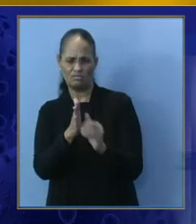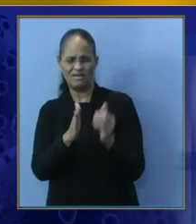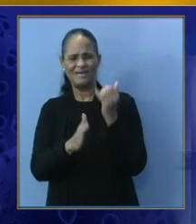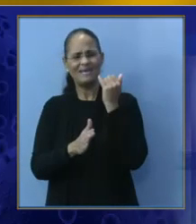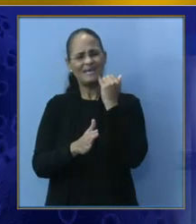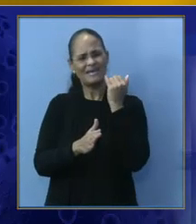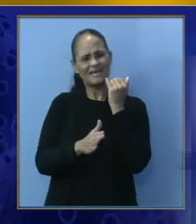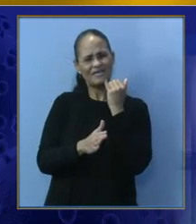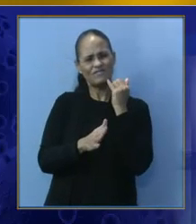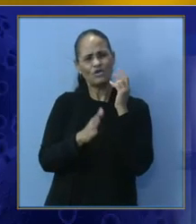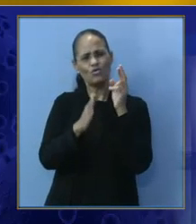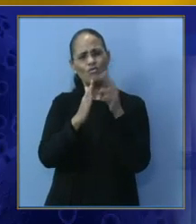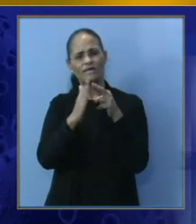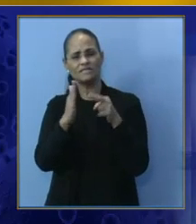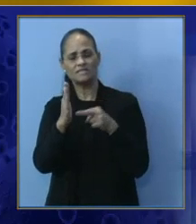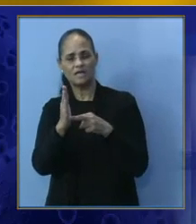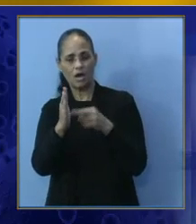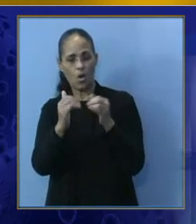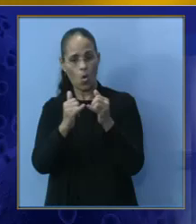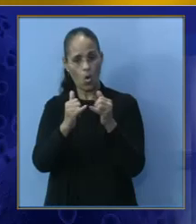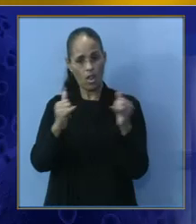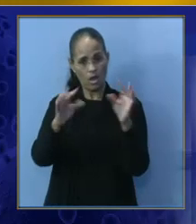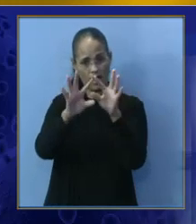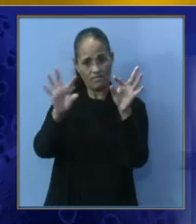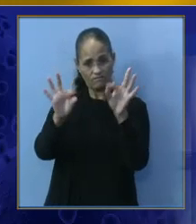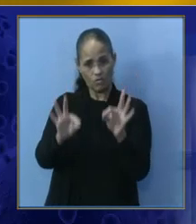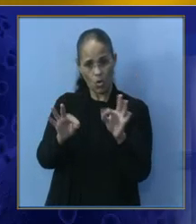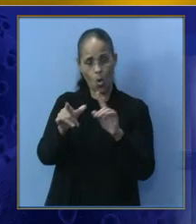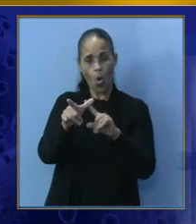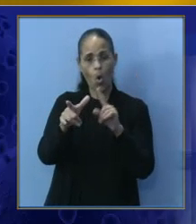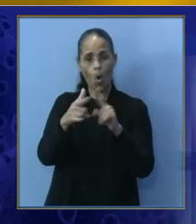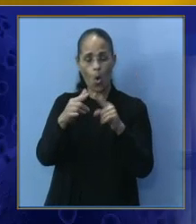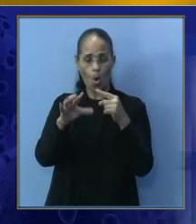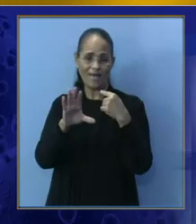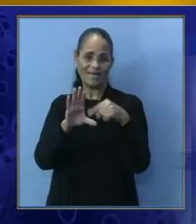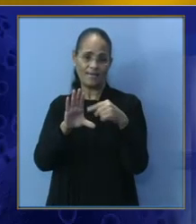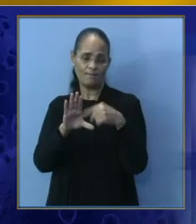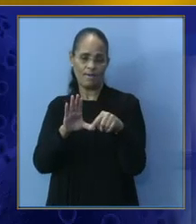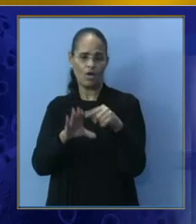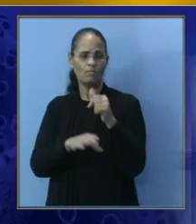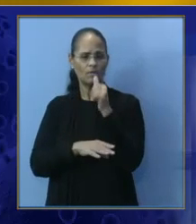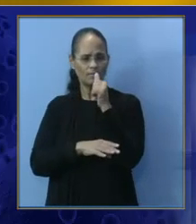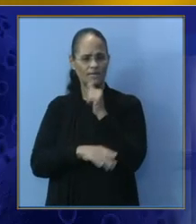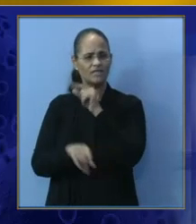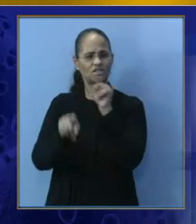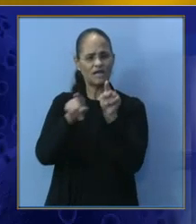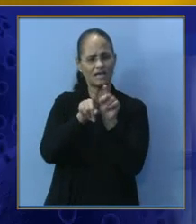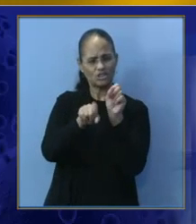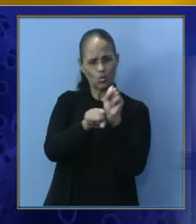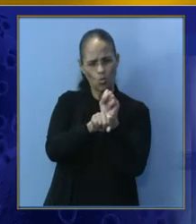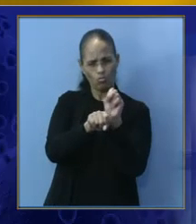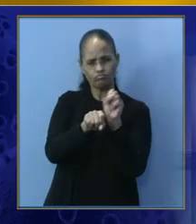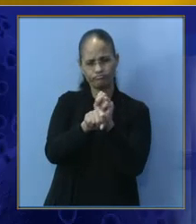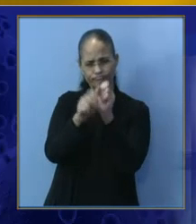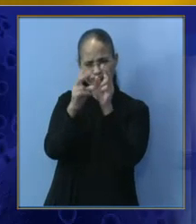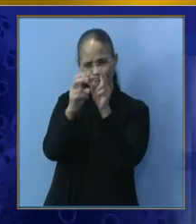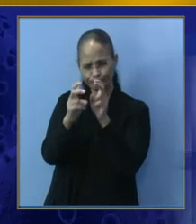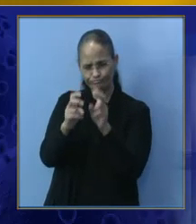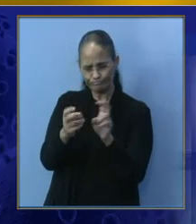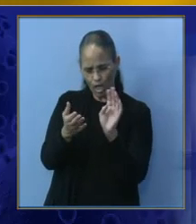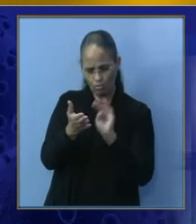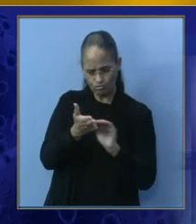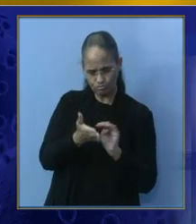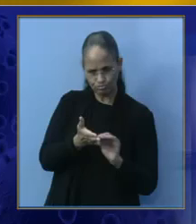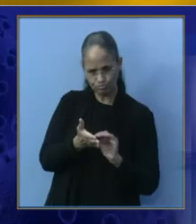registered, whether via the online form or by email, to please be patient as we work through all submissions and allocate